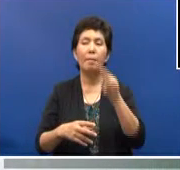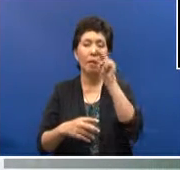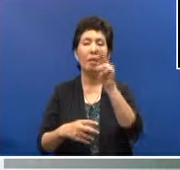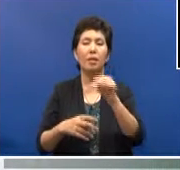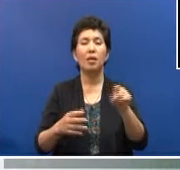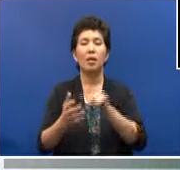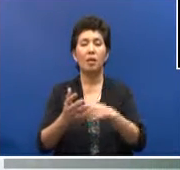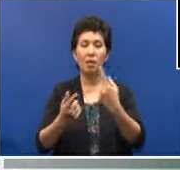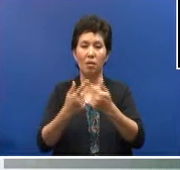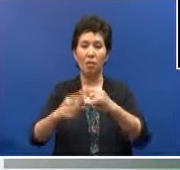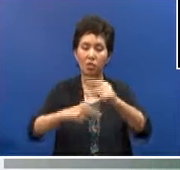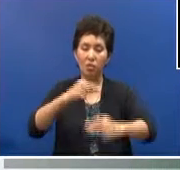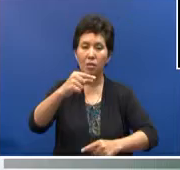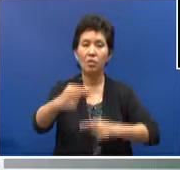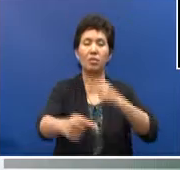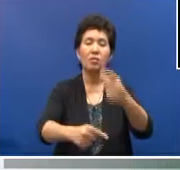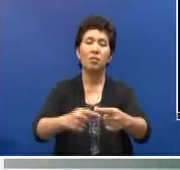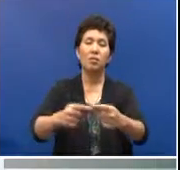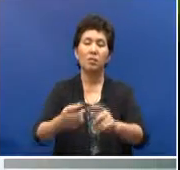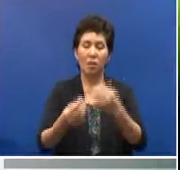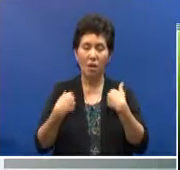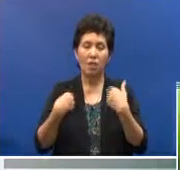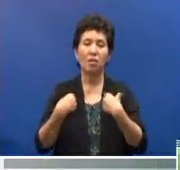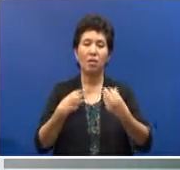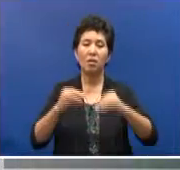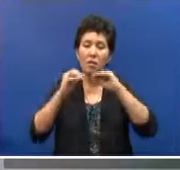down from generation to generation.